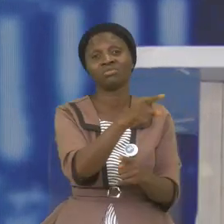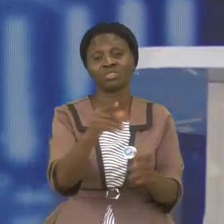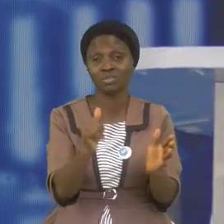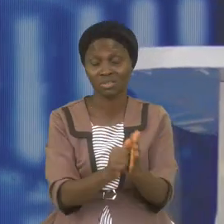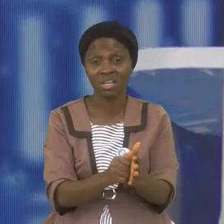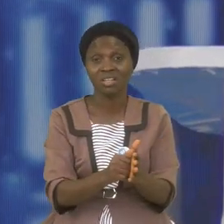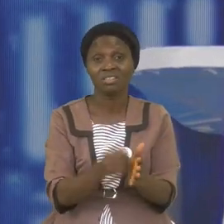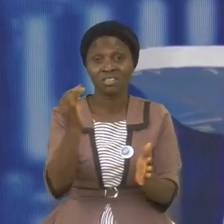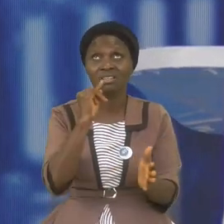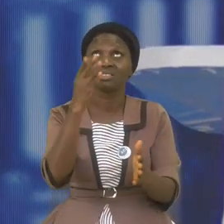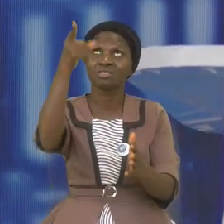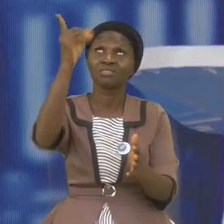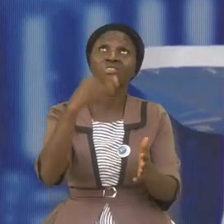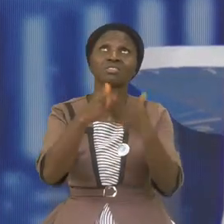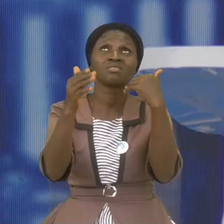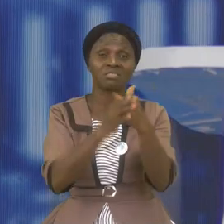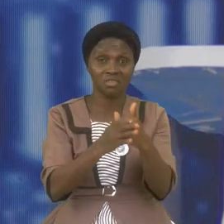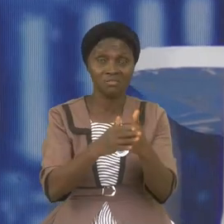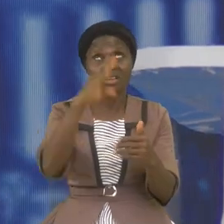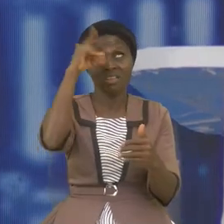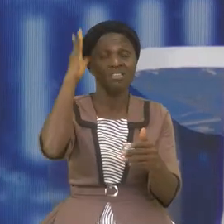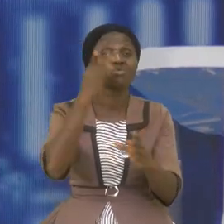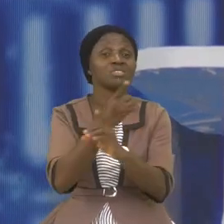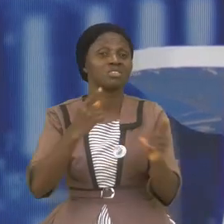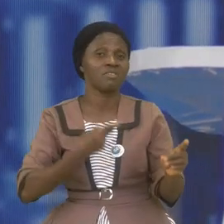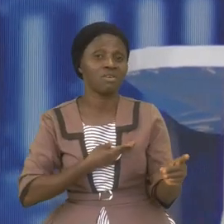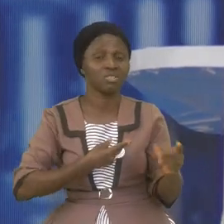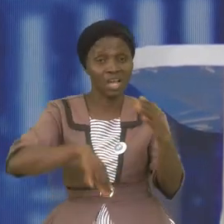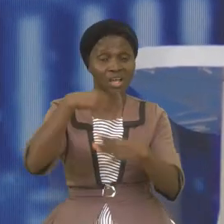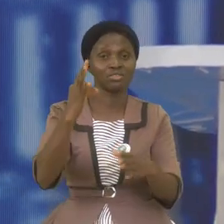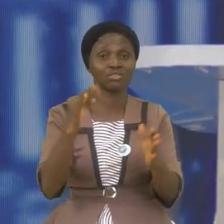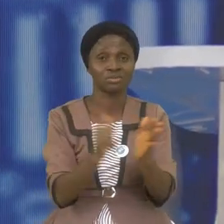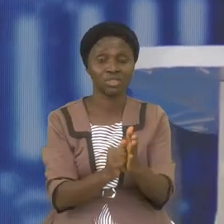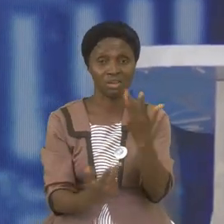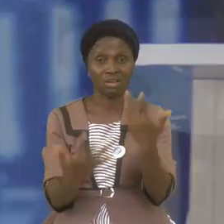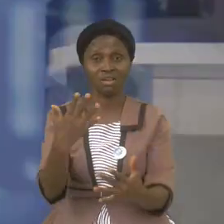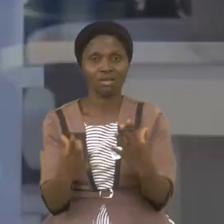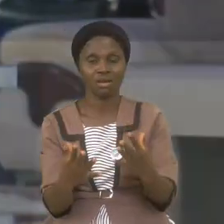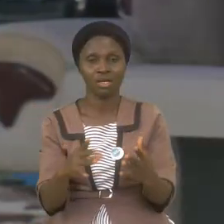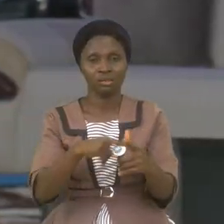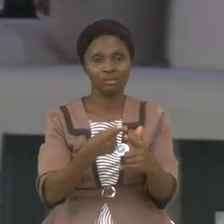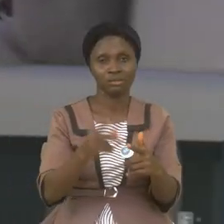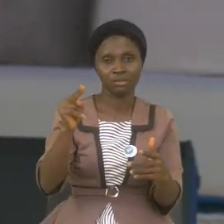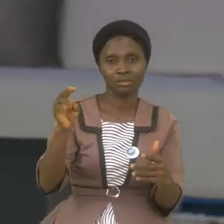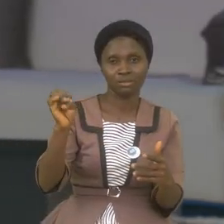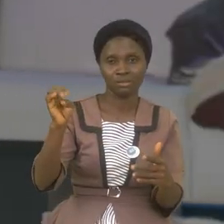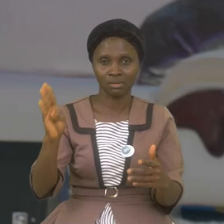heaven. He will deliver us out of your fiery furnace. The man got angry, threw them into the fire,